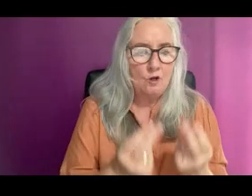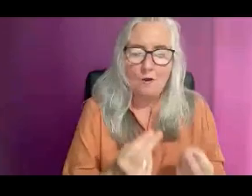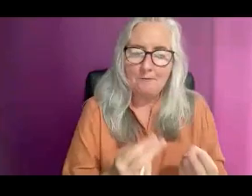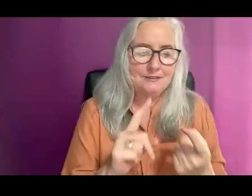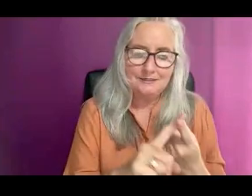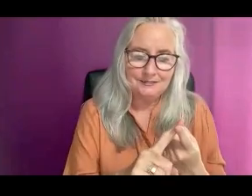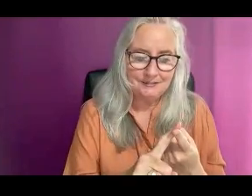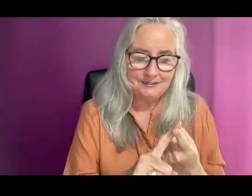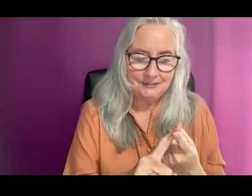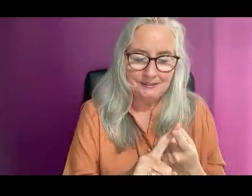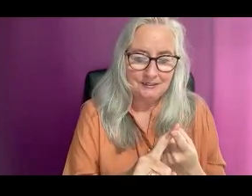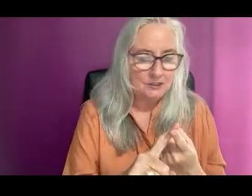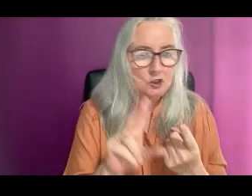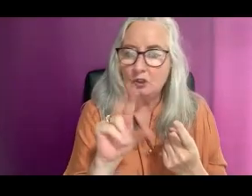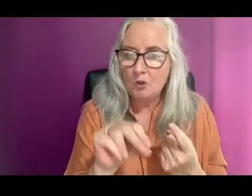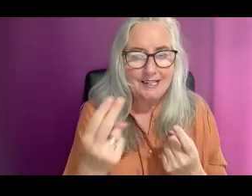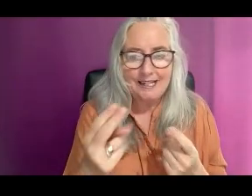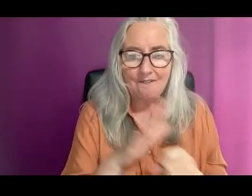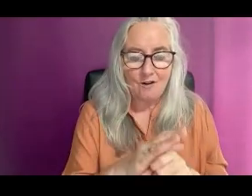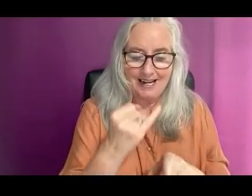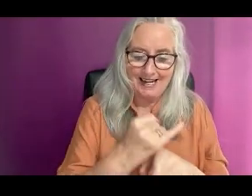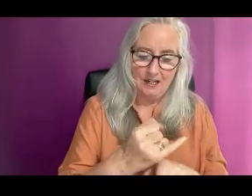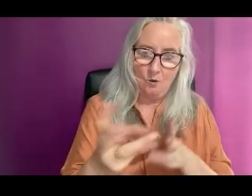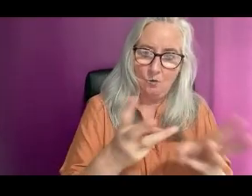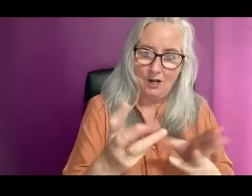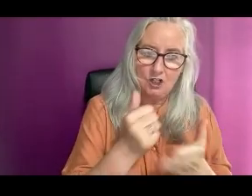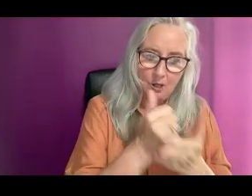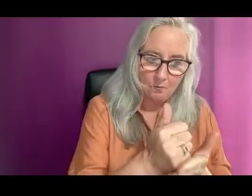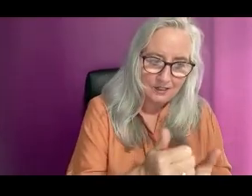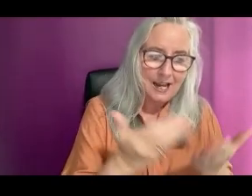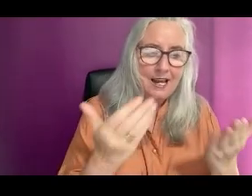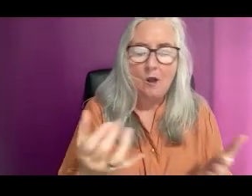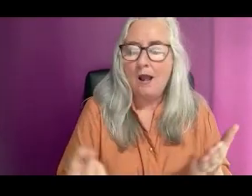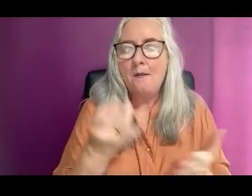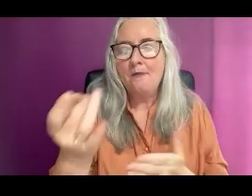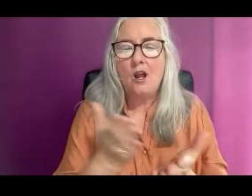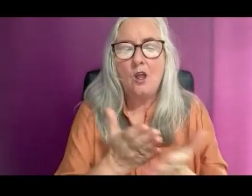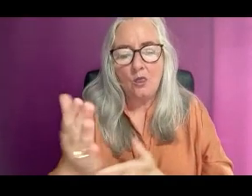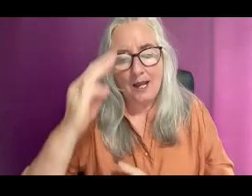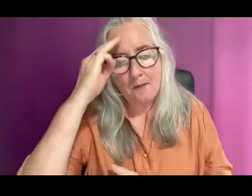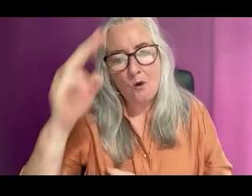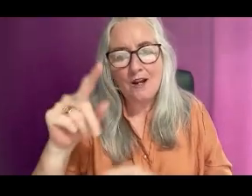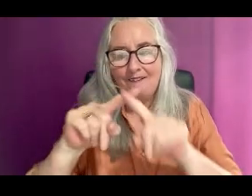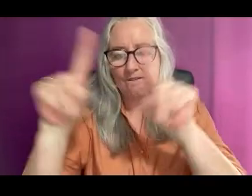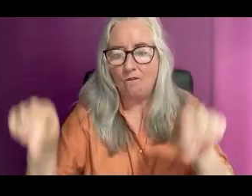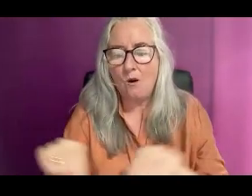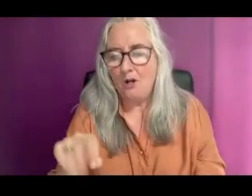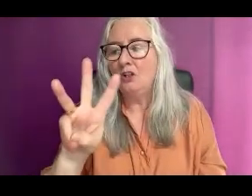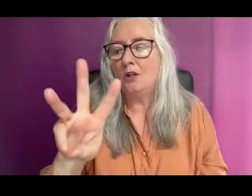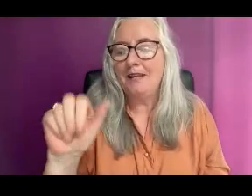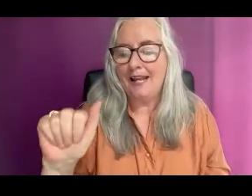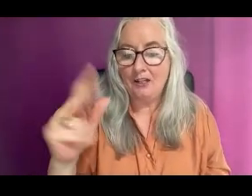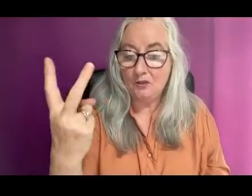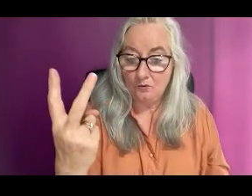needs assessment, there's no quotes requirements for in-work support. And this is now applied for through the employer form, the WA2.